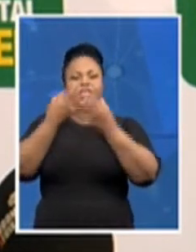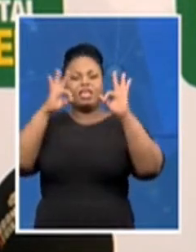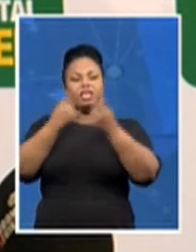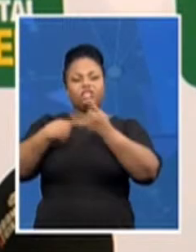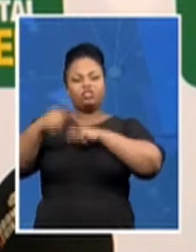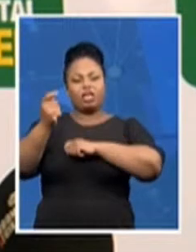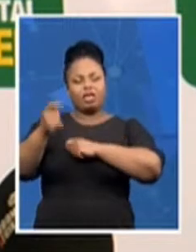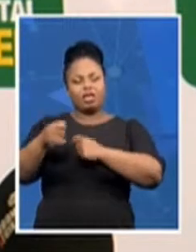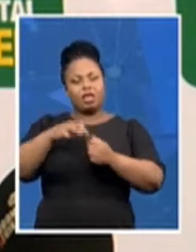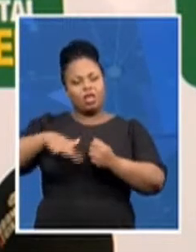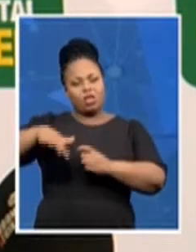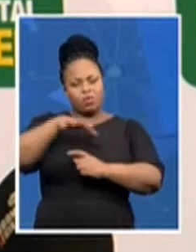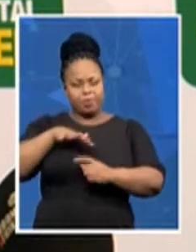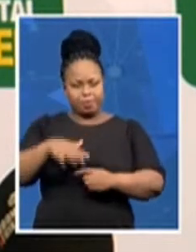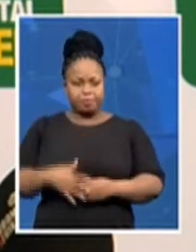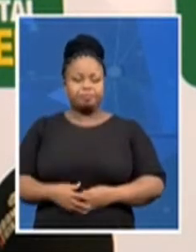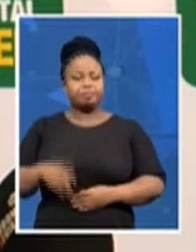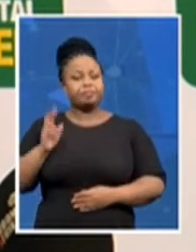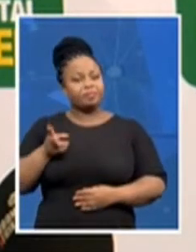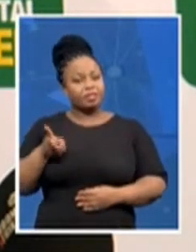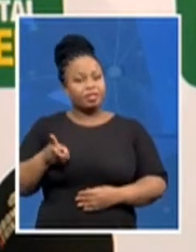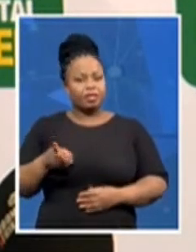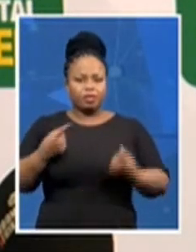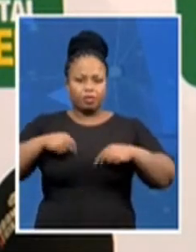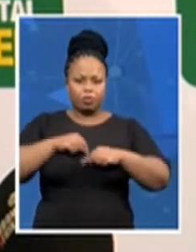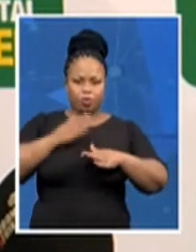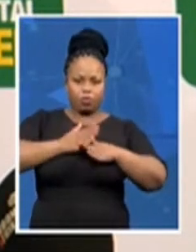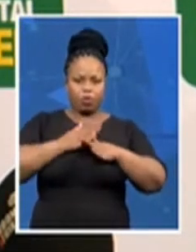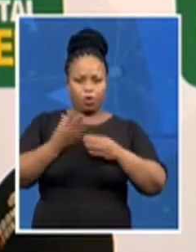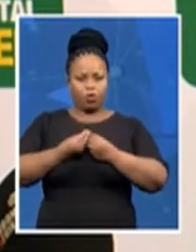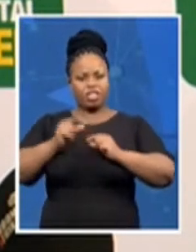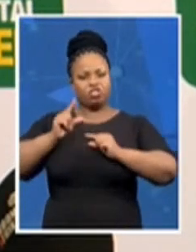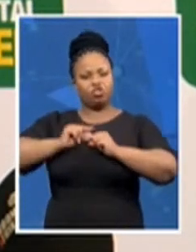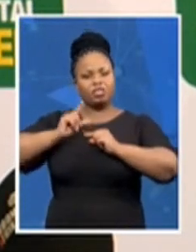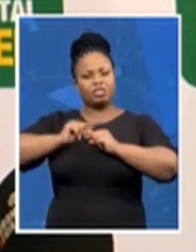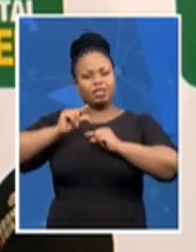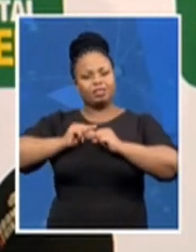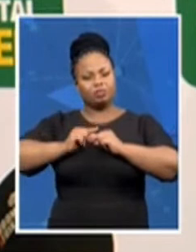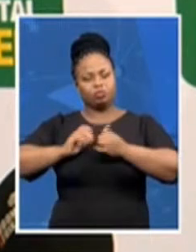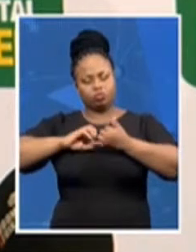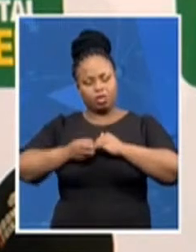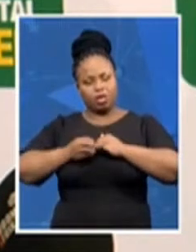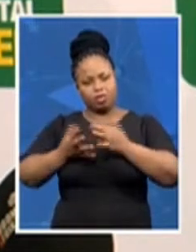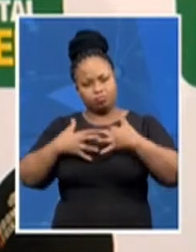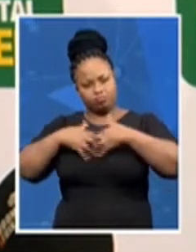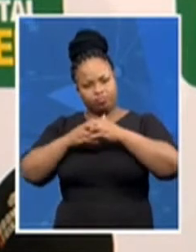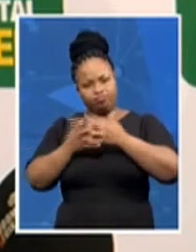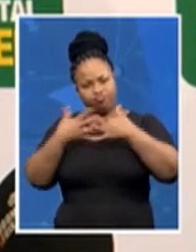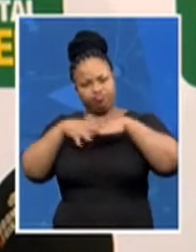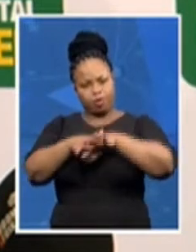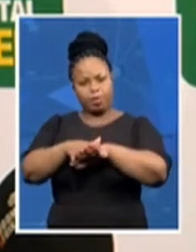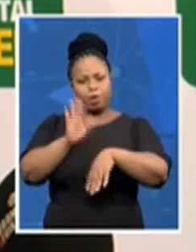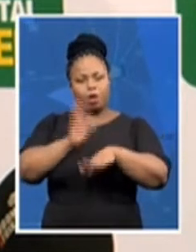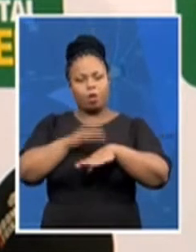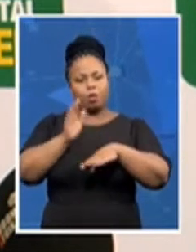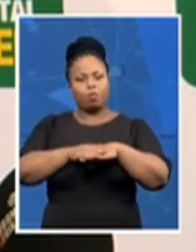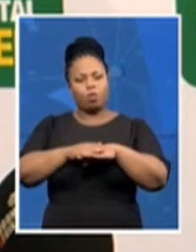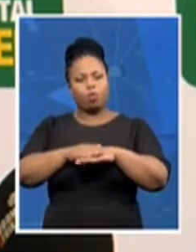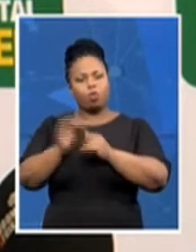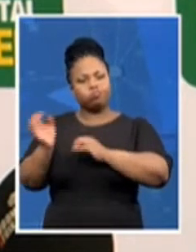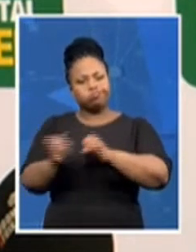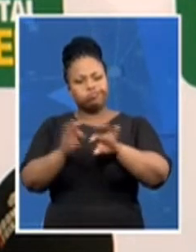working with Transnet to implement moving of more cargo from road to